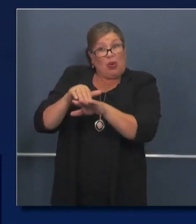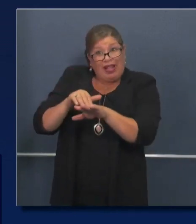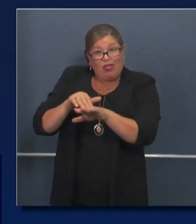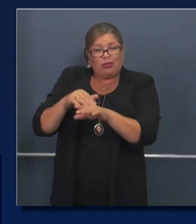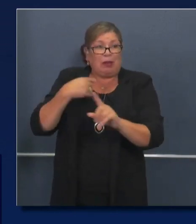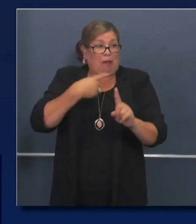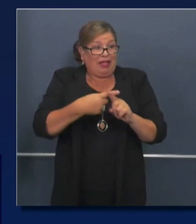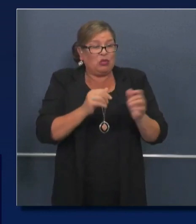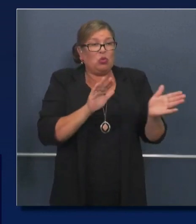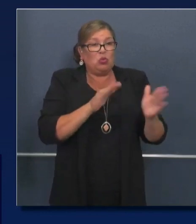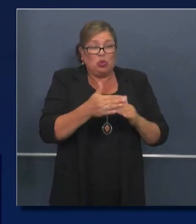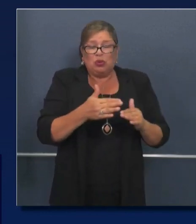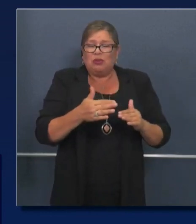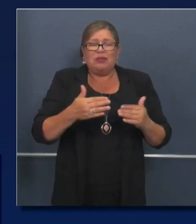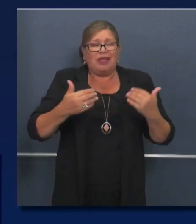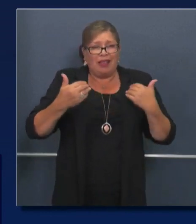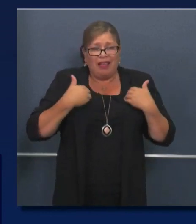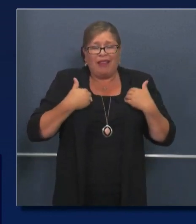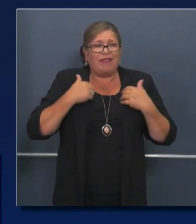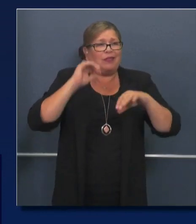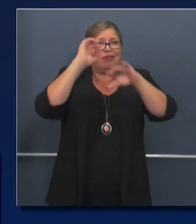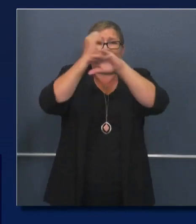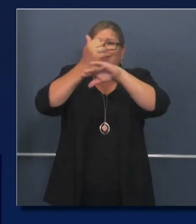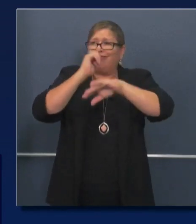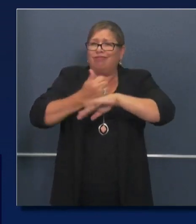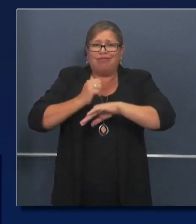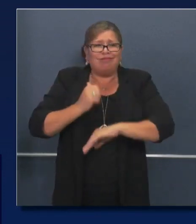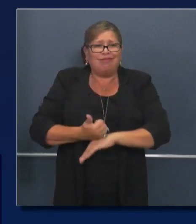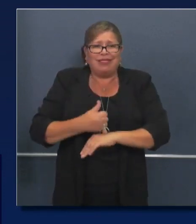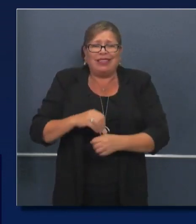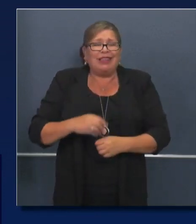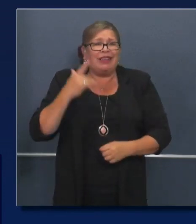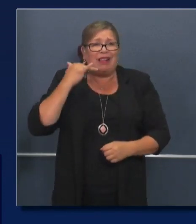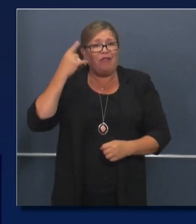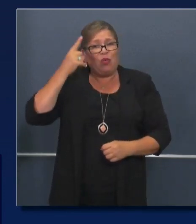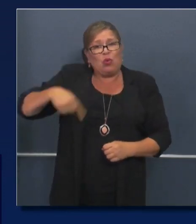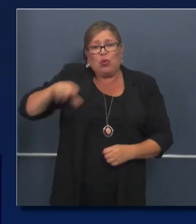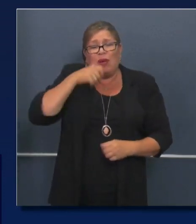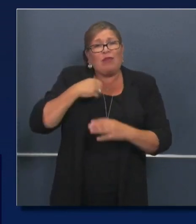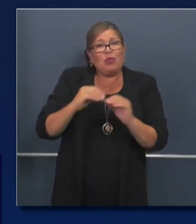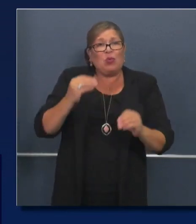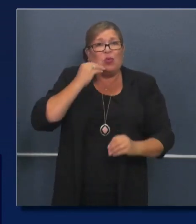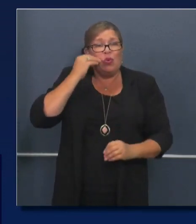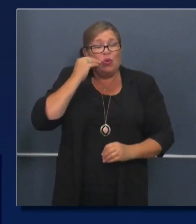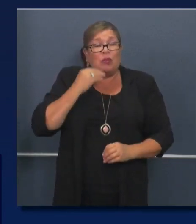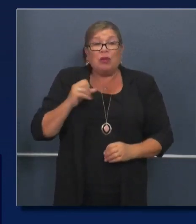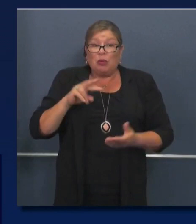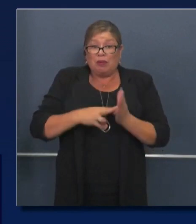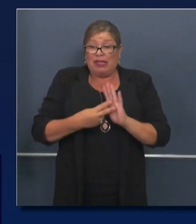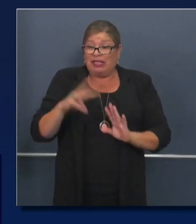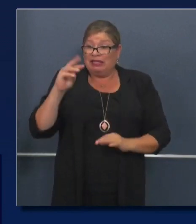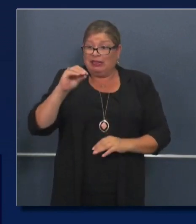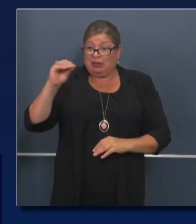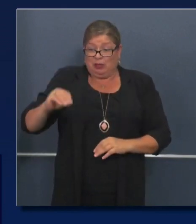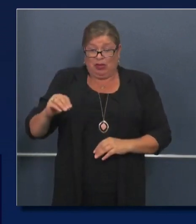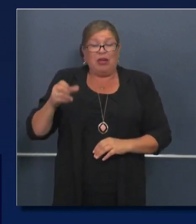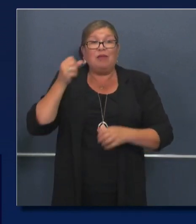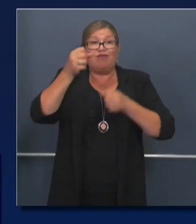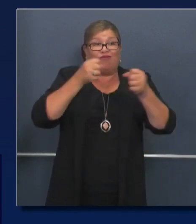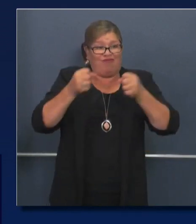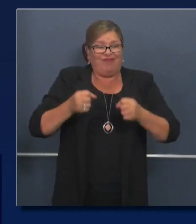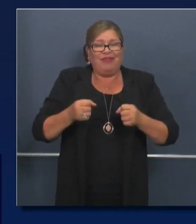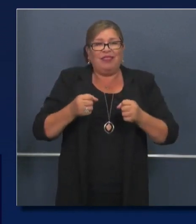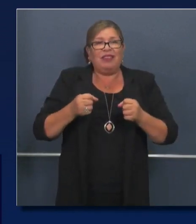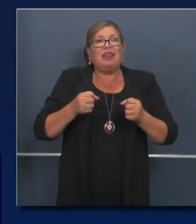rooms available to cities and counties all across the state. What's really important about that occupancy rate is there is a subtext on